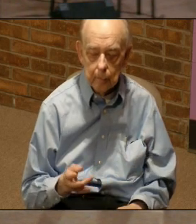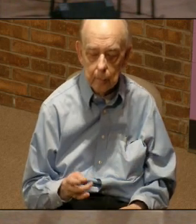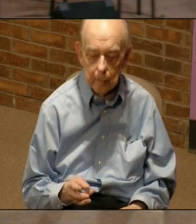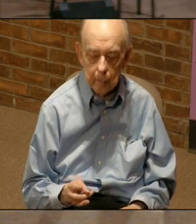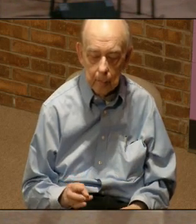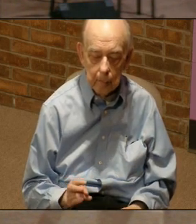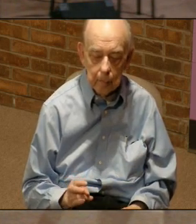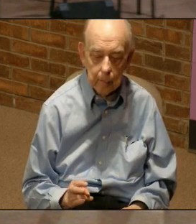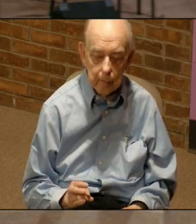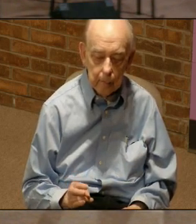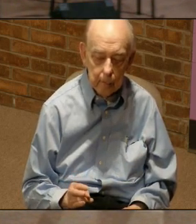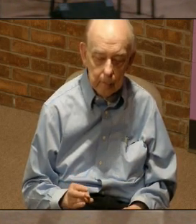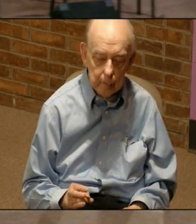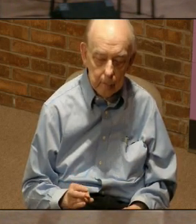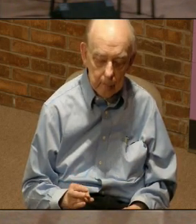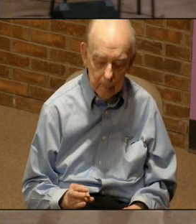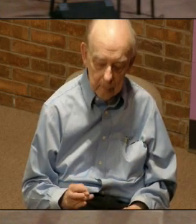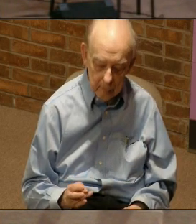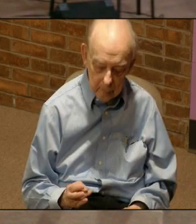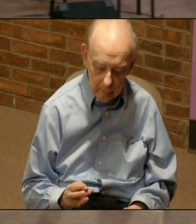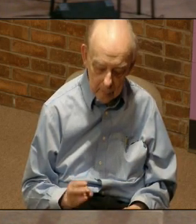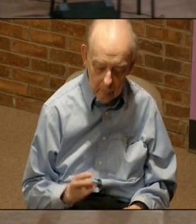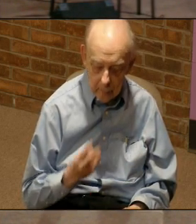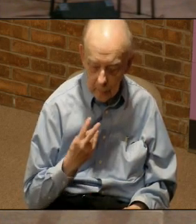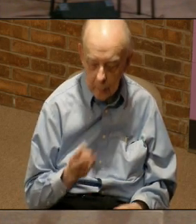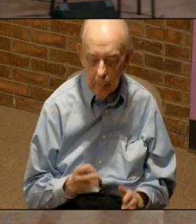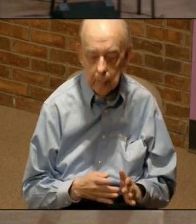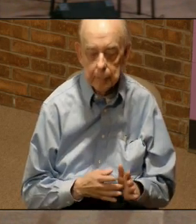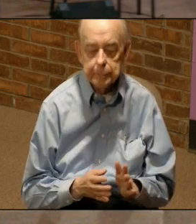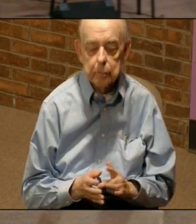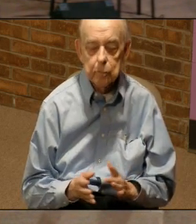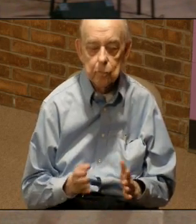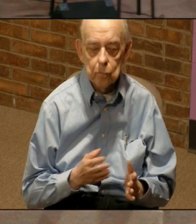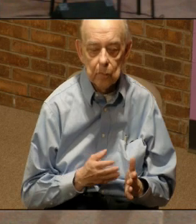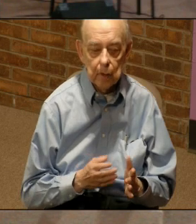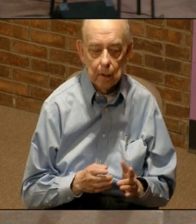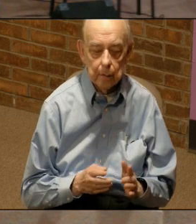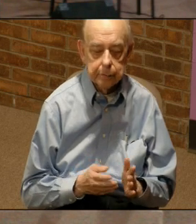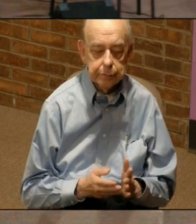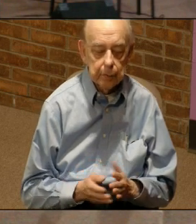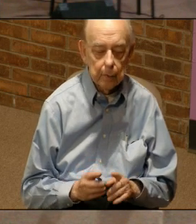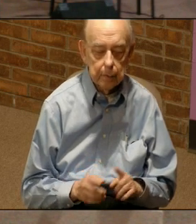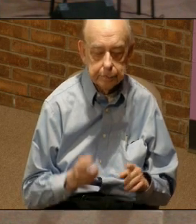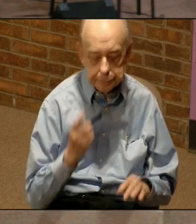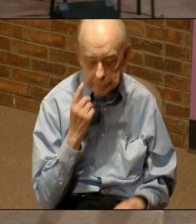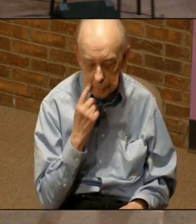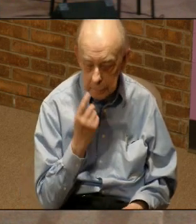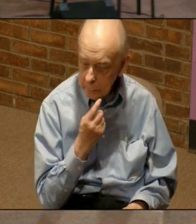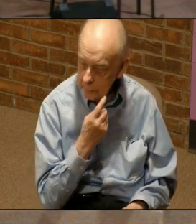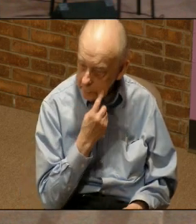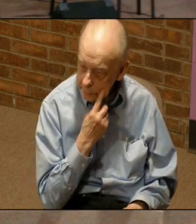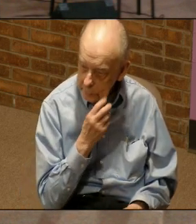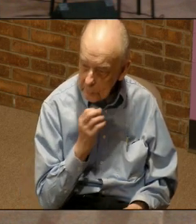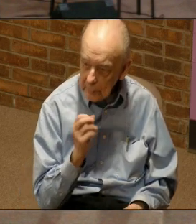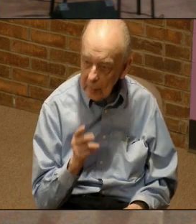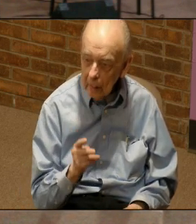17, he's seeing Jesus through different eyes. Okay?